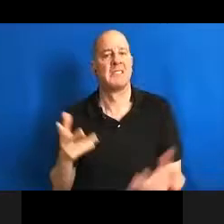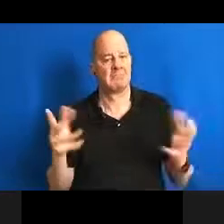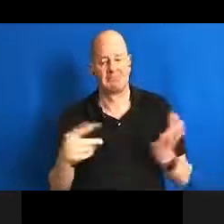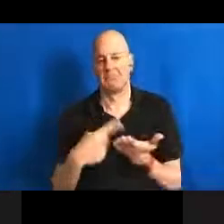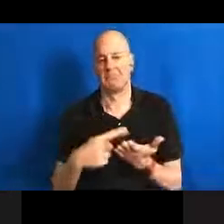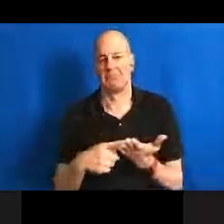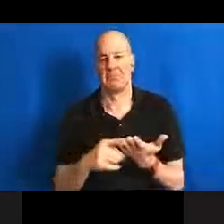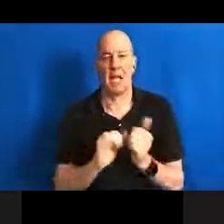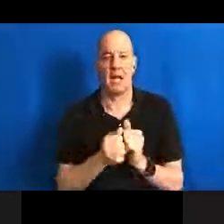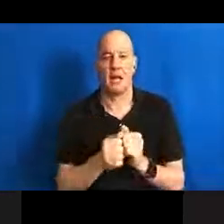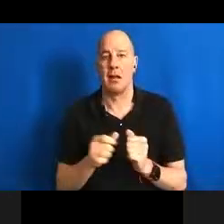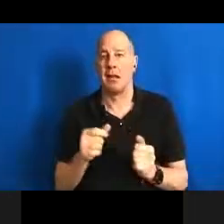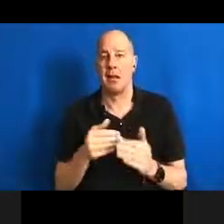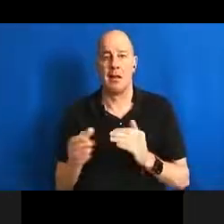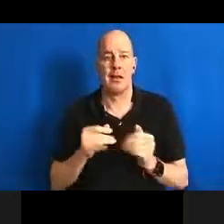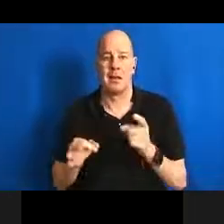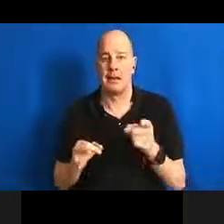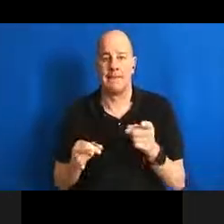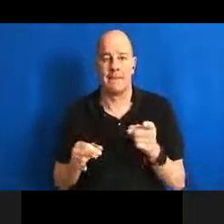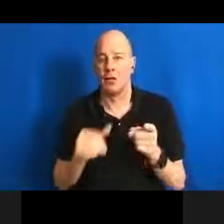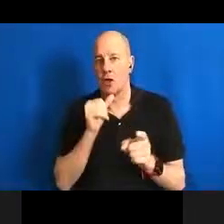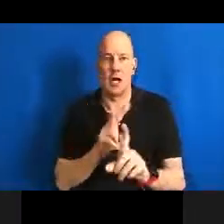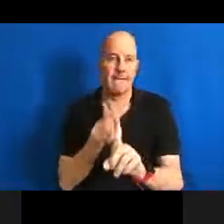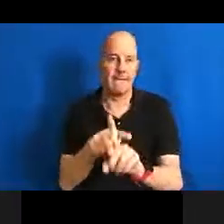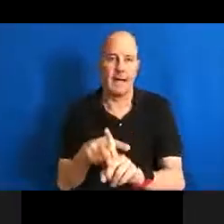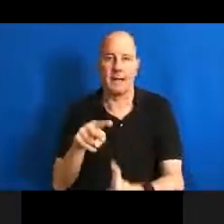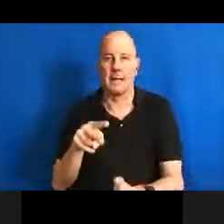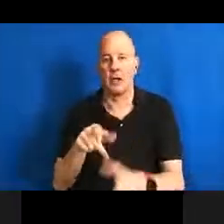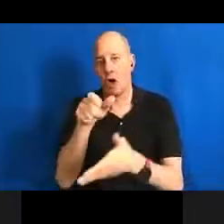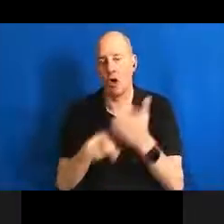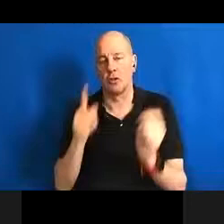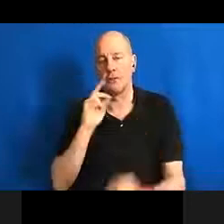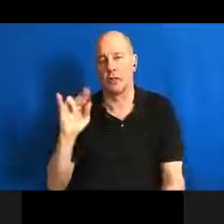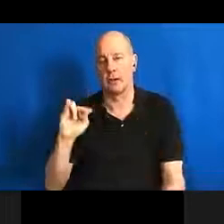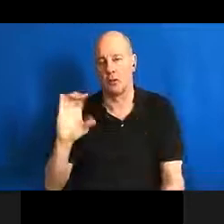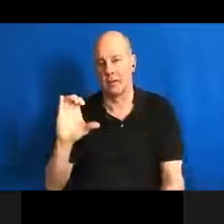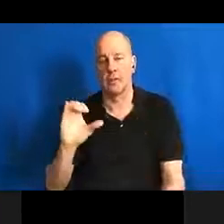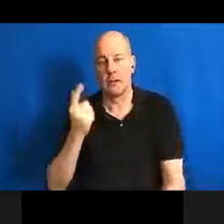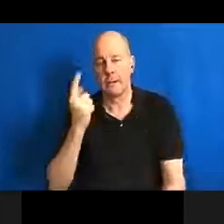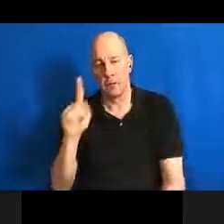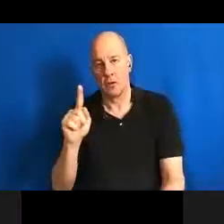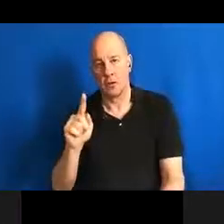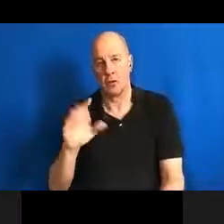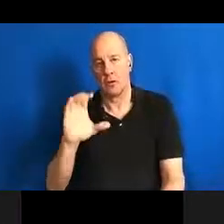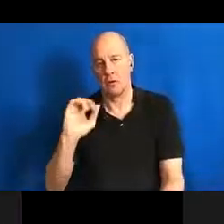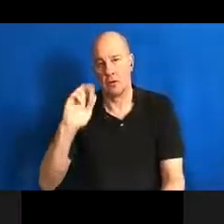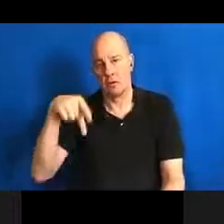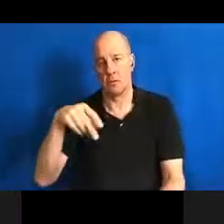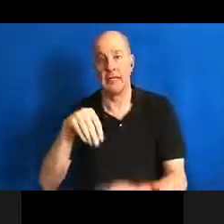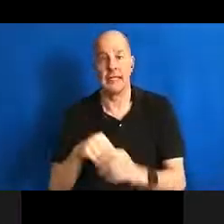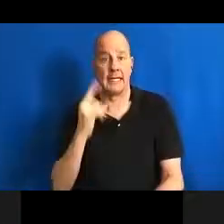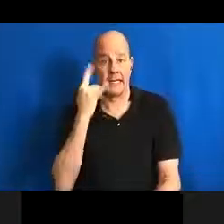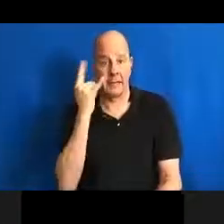like even if you're not like filing articles of incorporation for like a corporation in California, you can